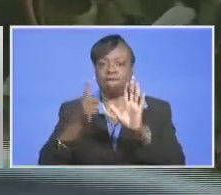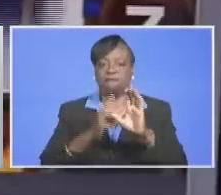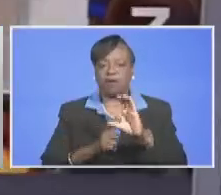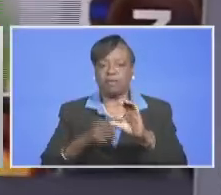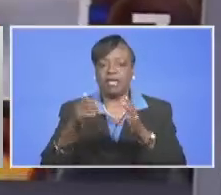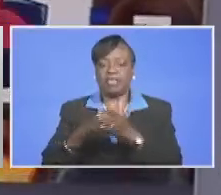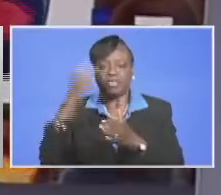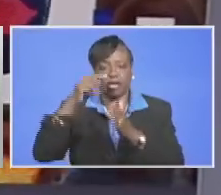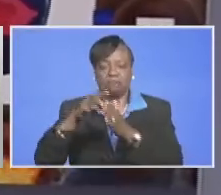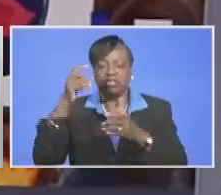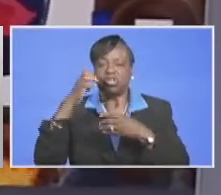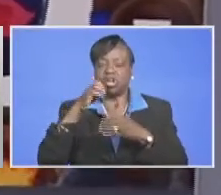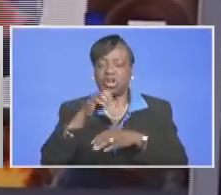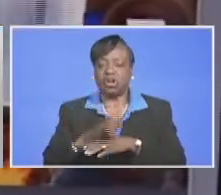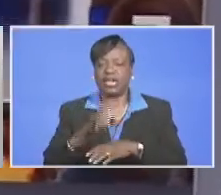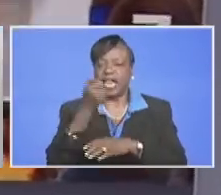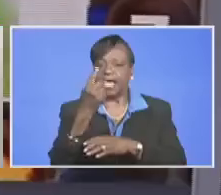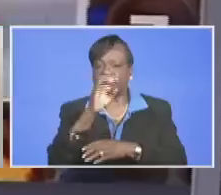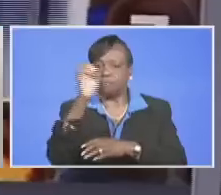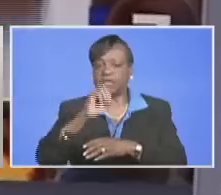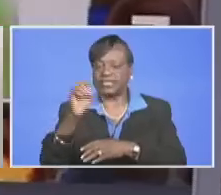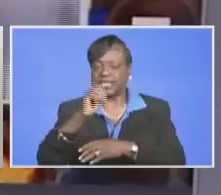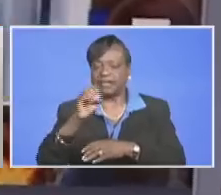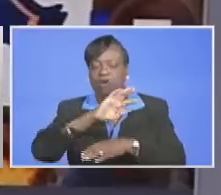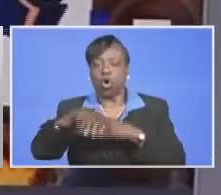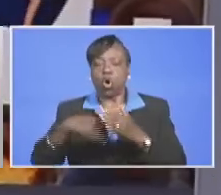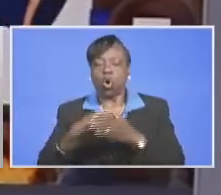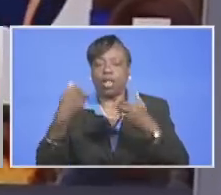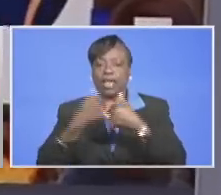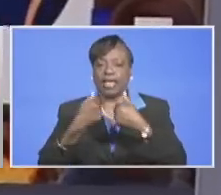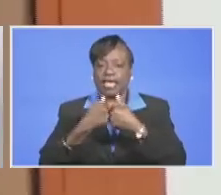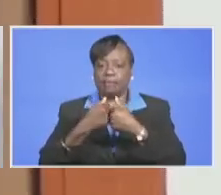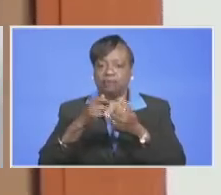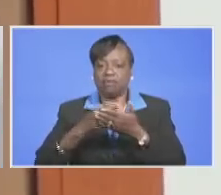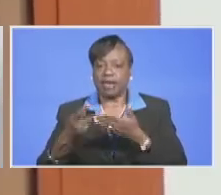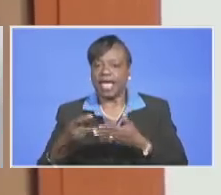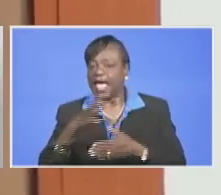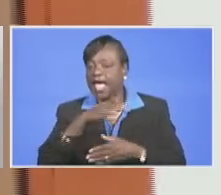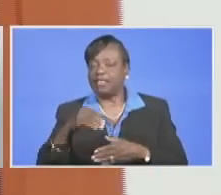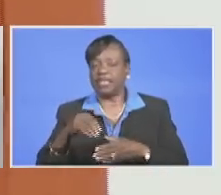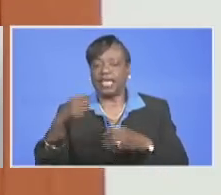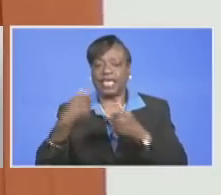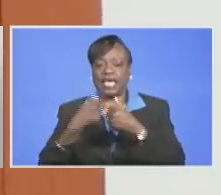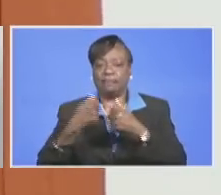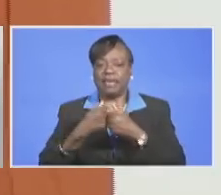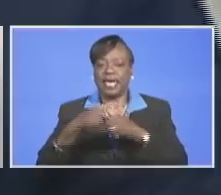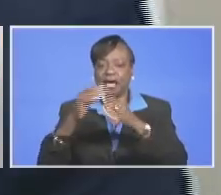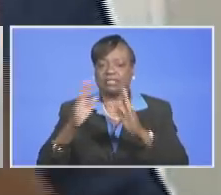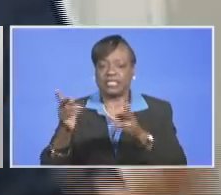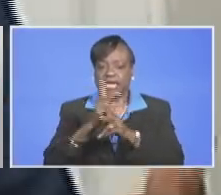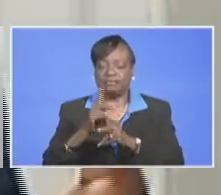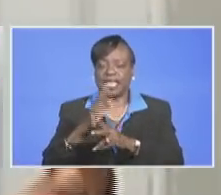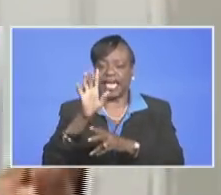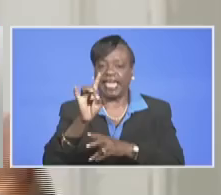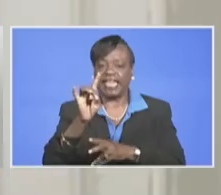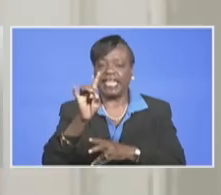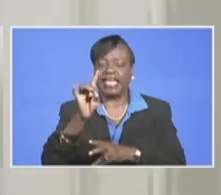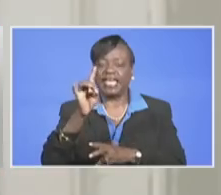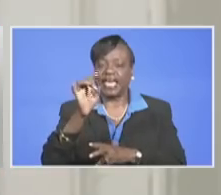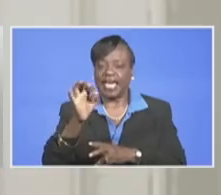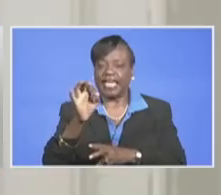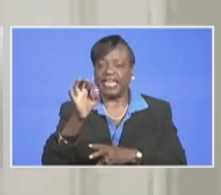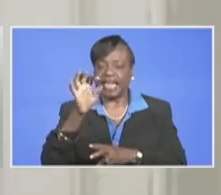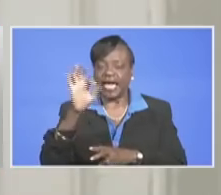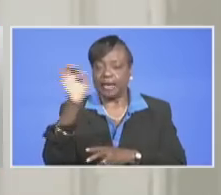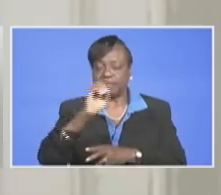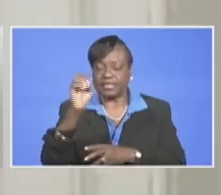earns 11% of all gaming revenues and that gaming house operators get to keep the remaining 89%. Is it fair that